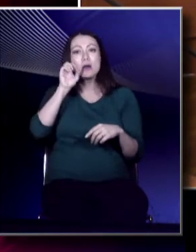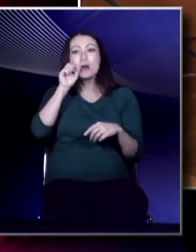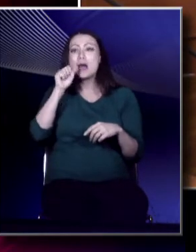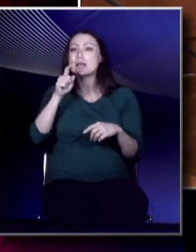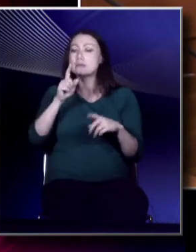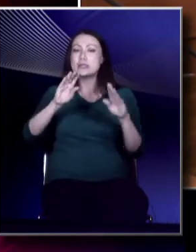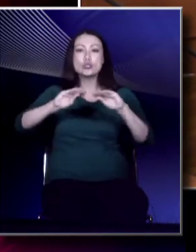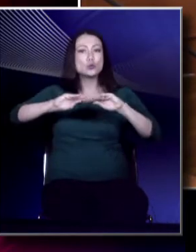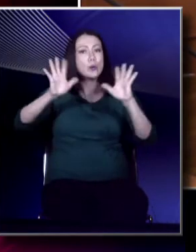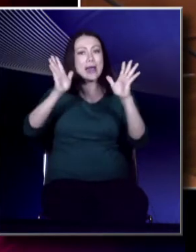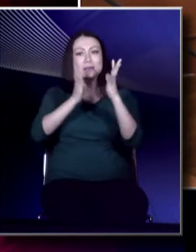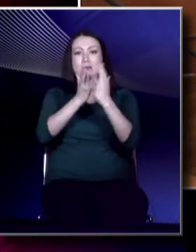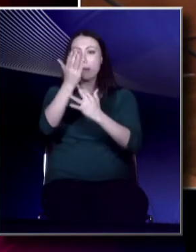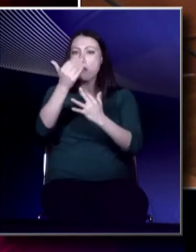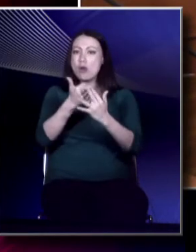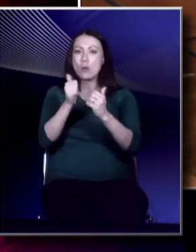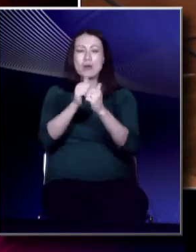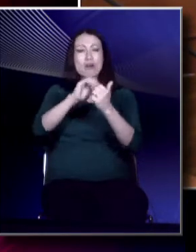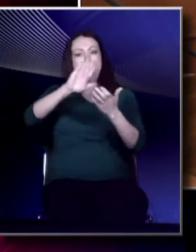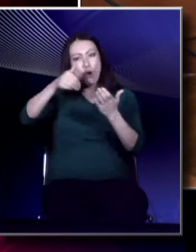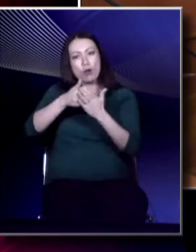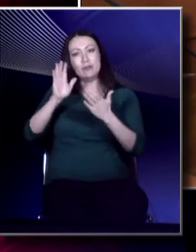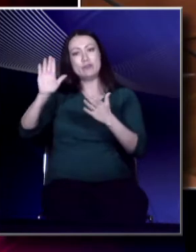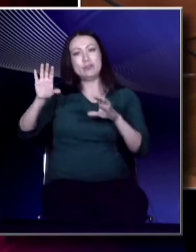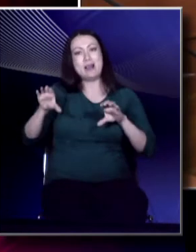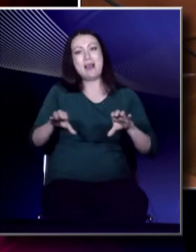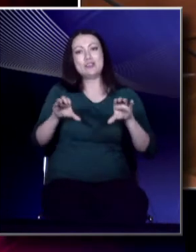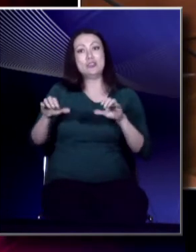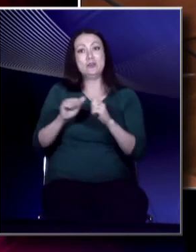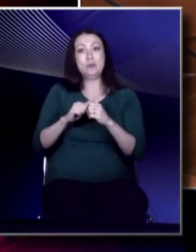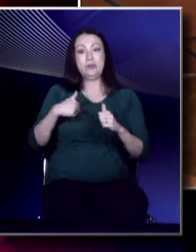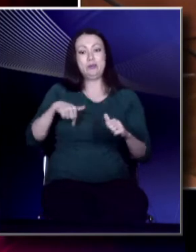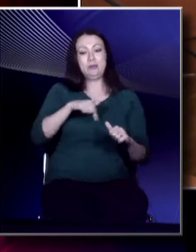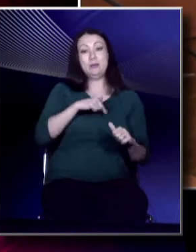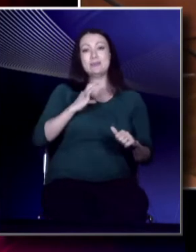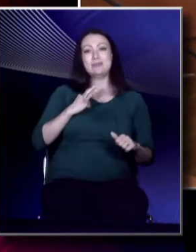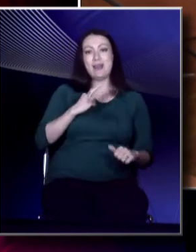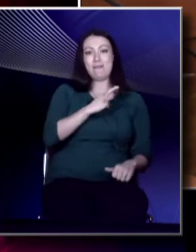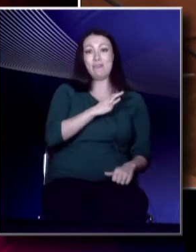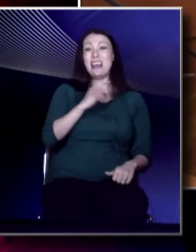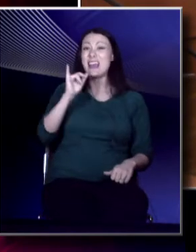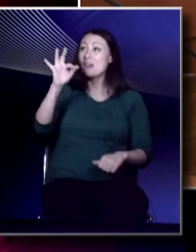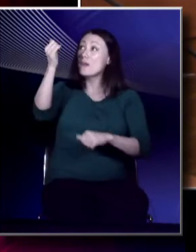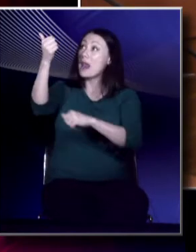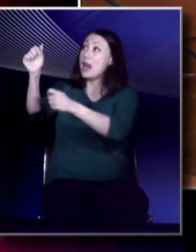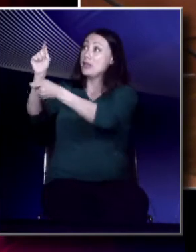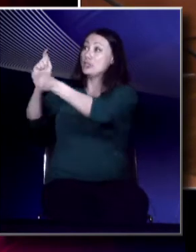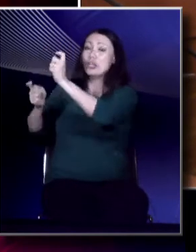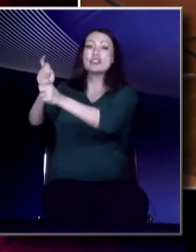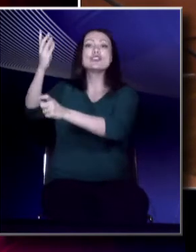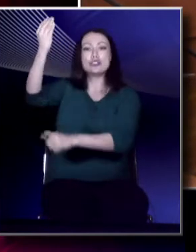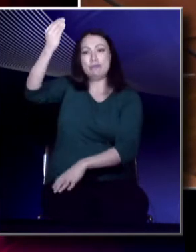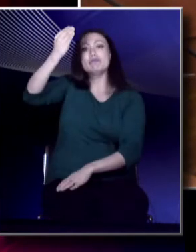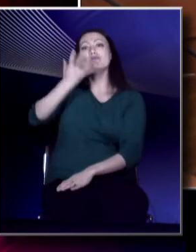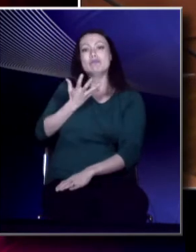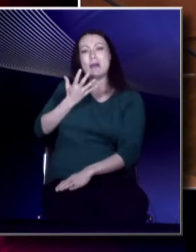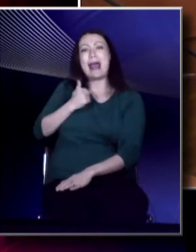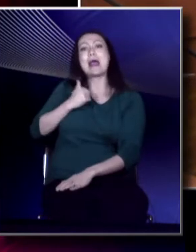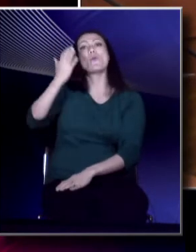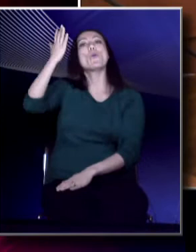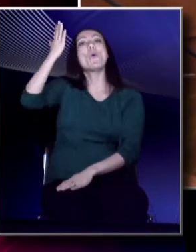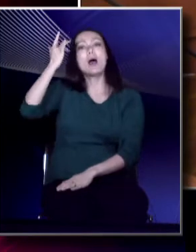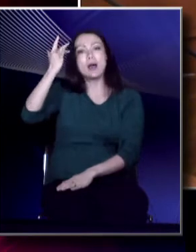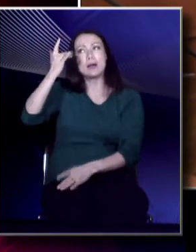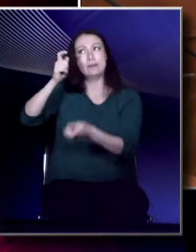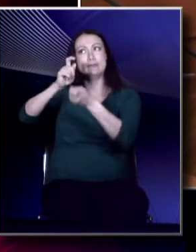of her actions with staff. If there are changes, she lets us know about them and why they're occurring. When